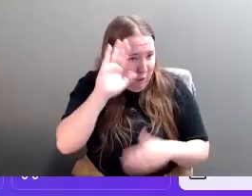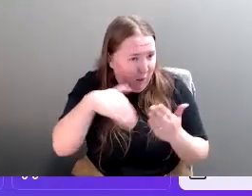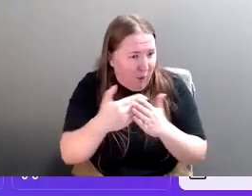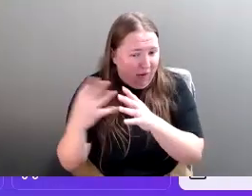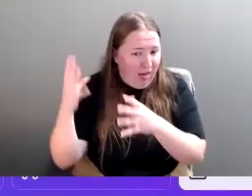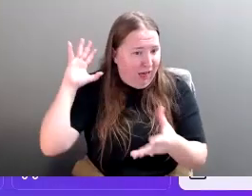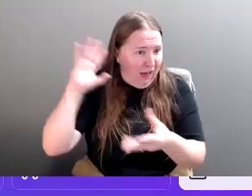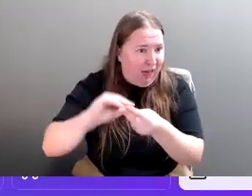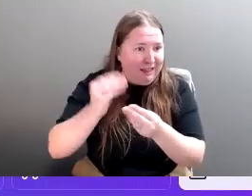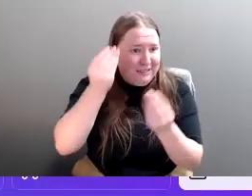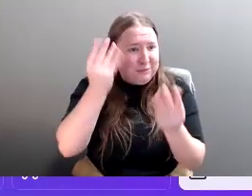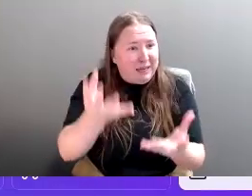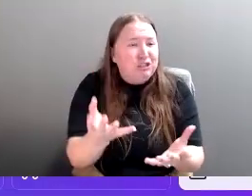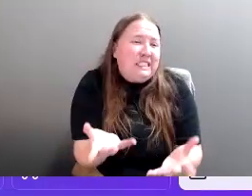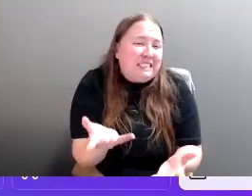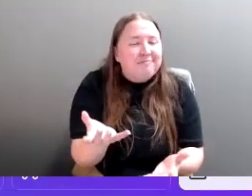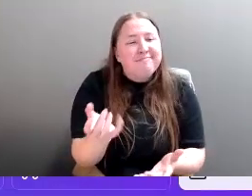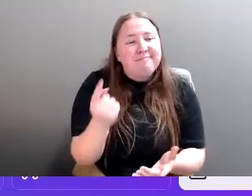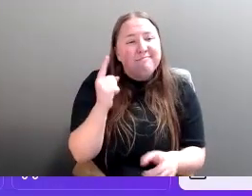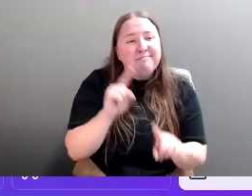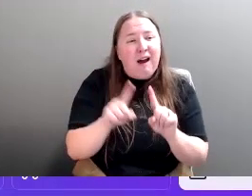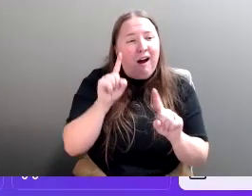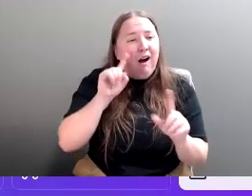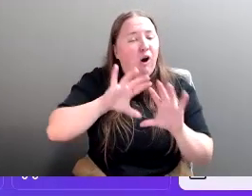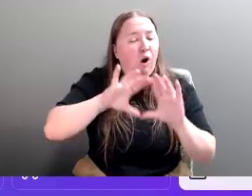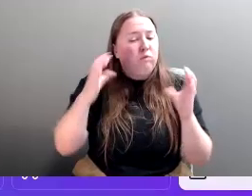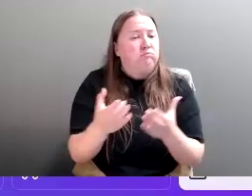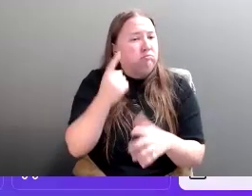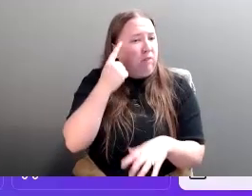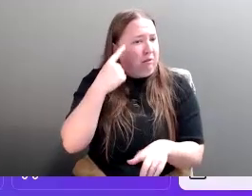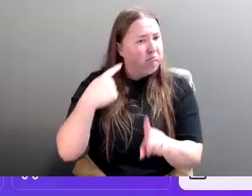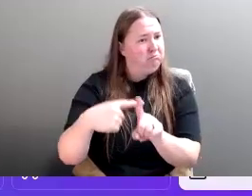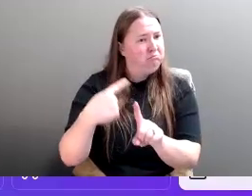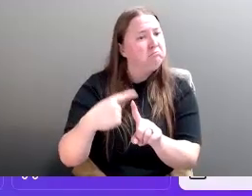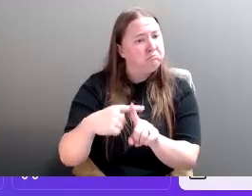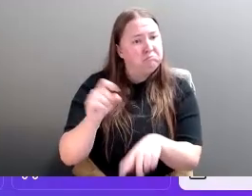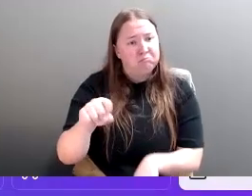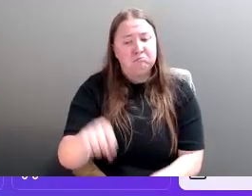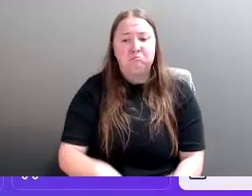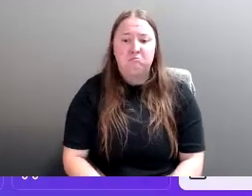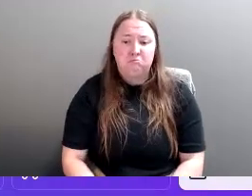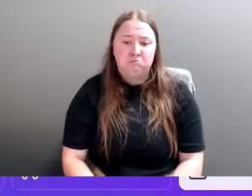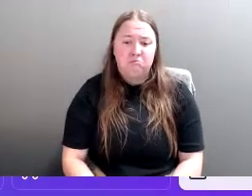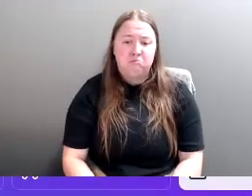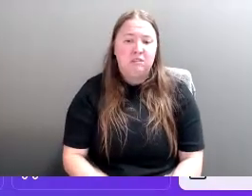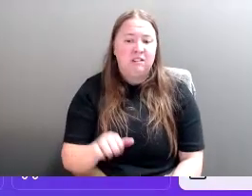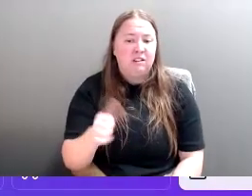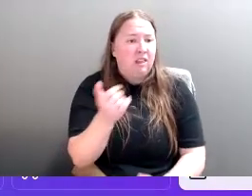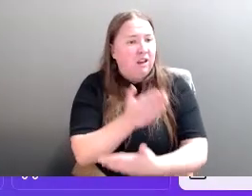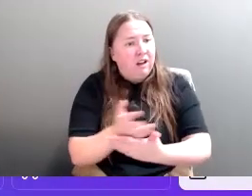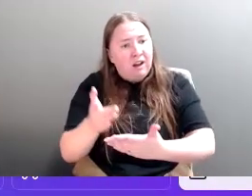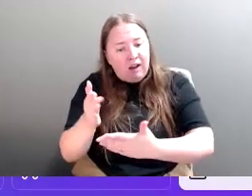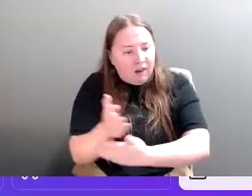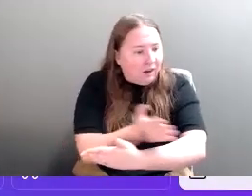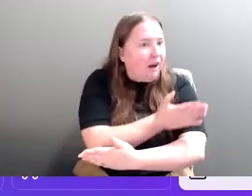think in the overall scheme, this is a really positive thing. And then to kind of put the other side of that spectrum